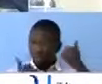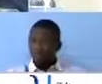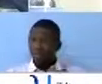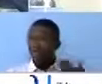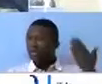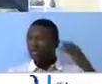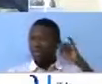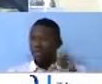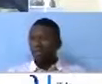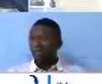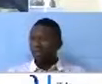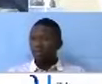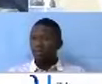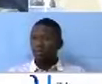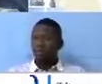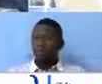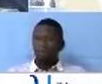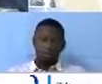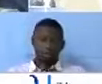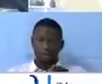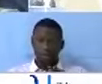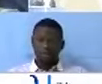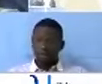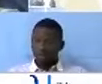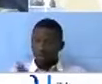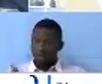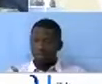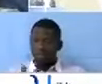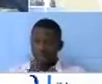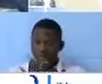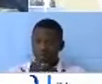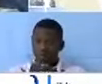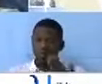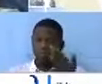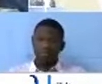Wow. These are the Holcomb registers, isn't it?